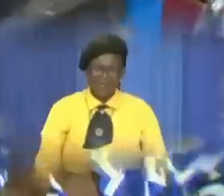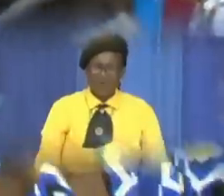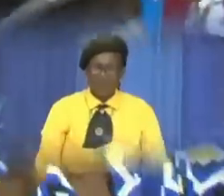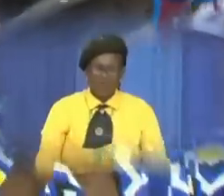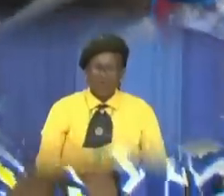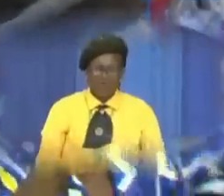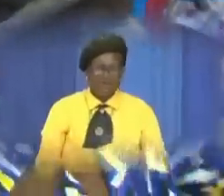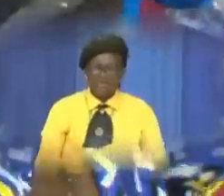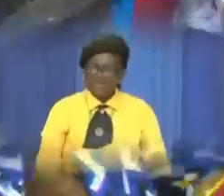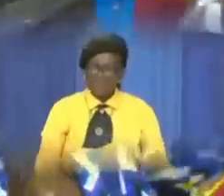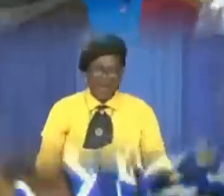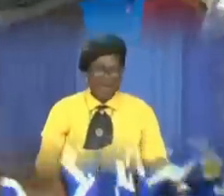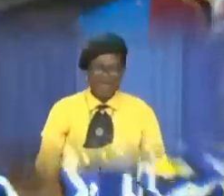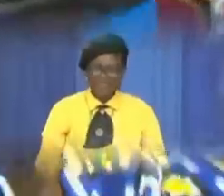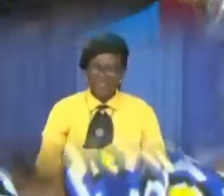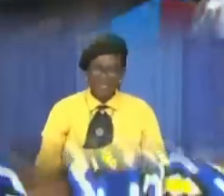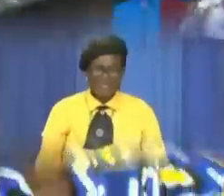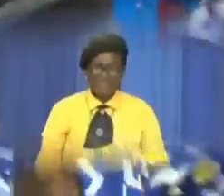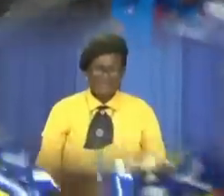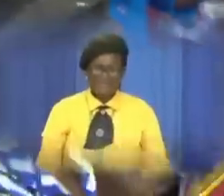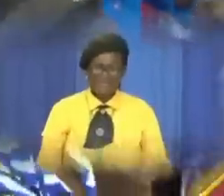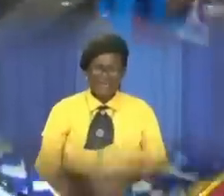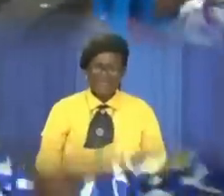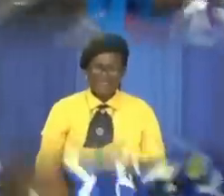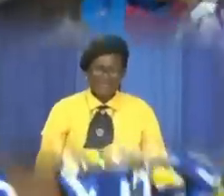I magnify your holy name.